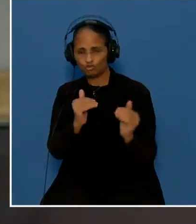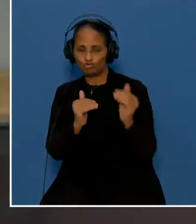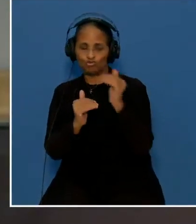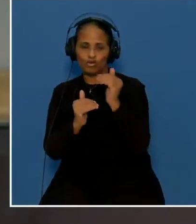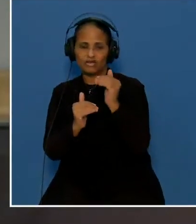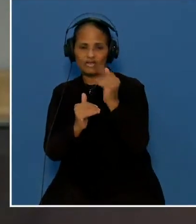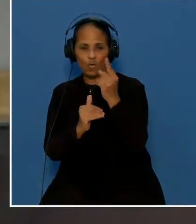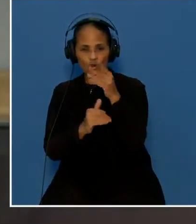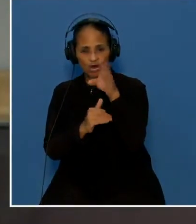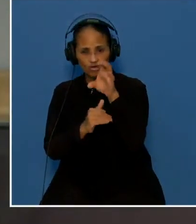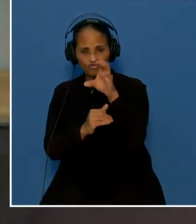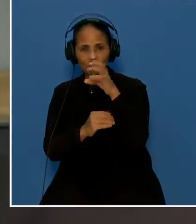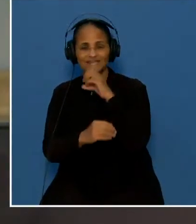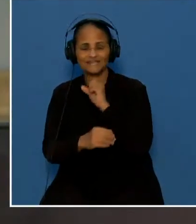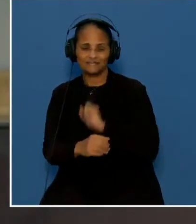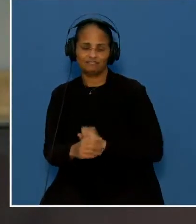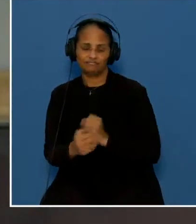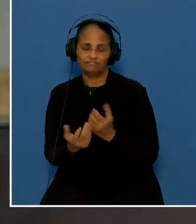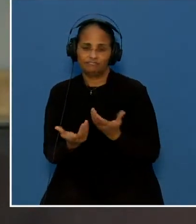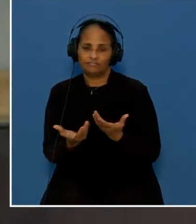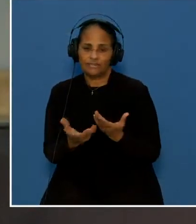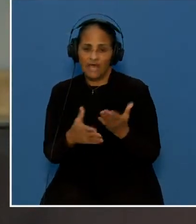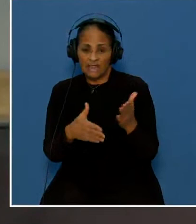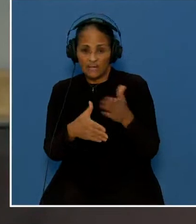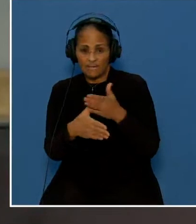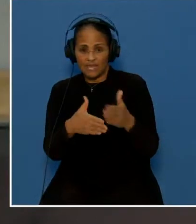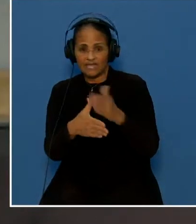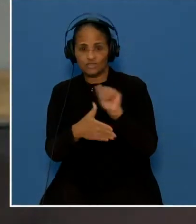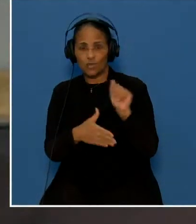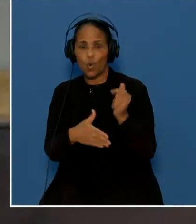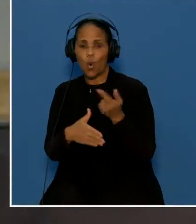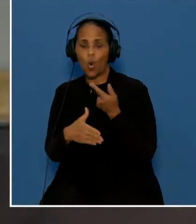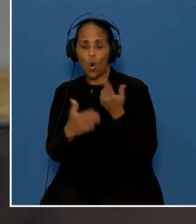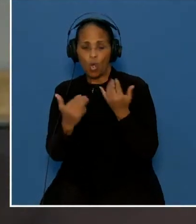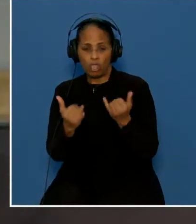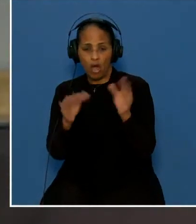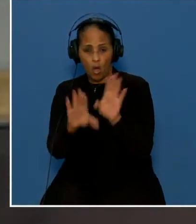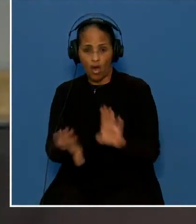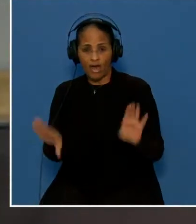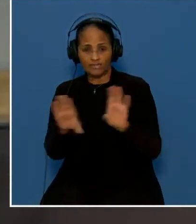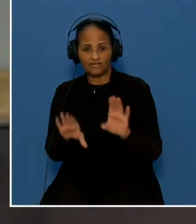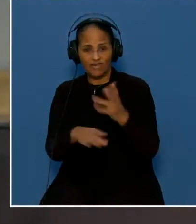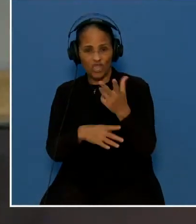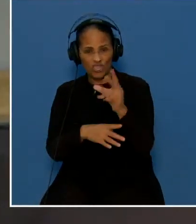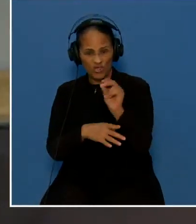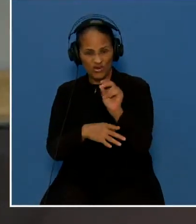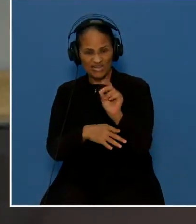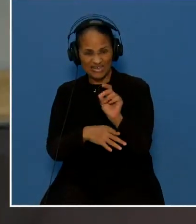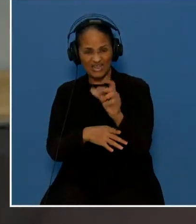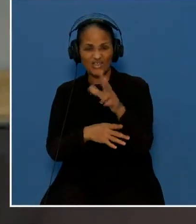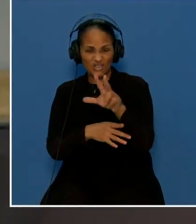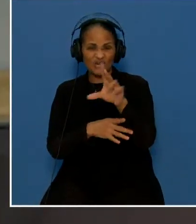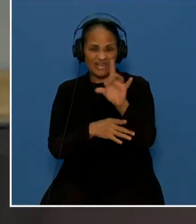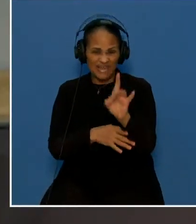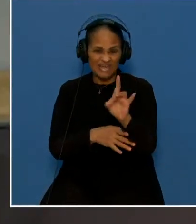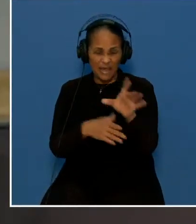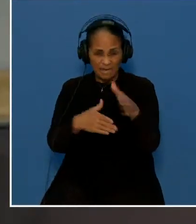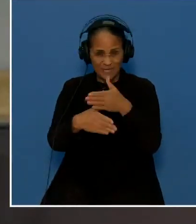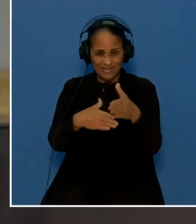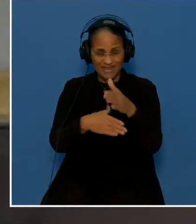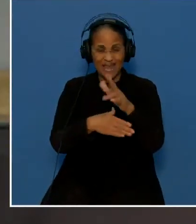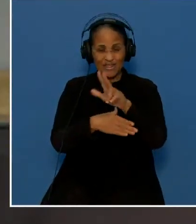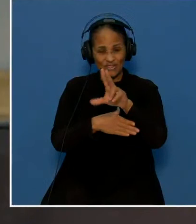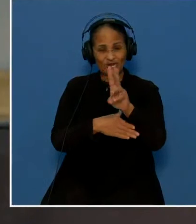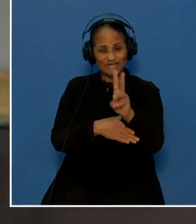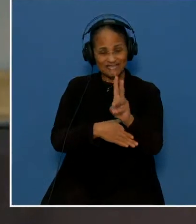than 100 years. The mean age of all of our currently active cases is 38, with the median being 36